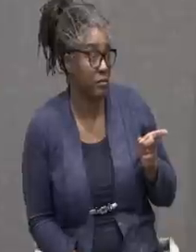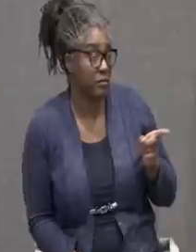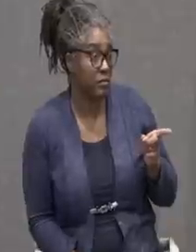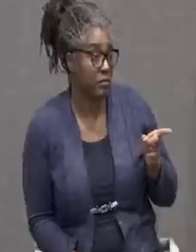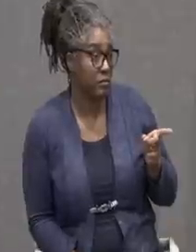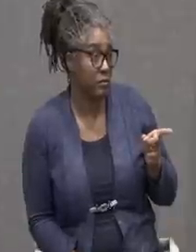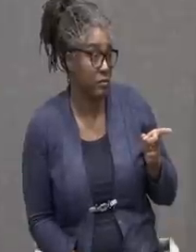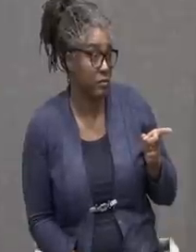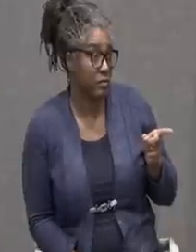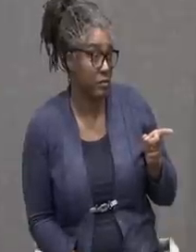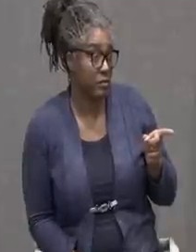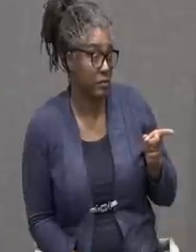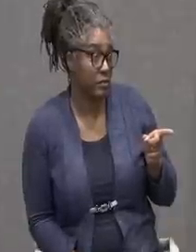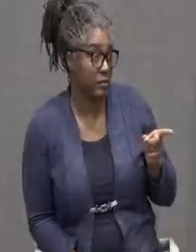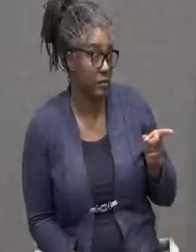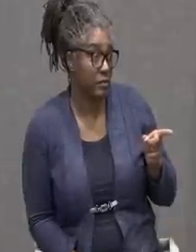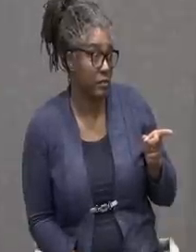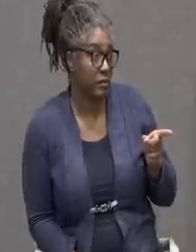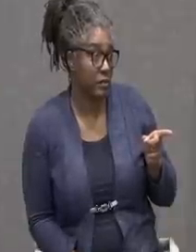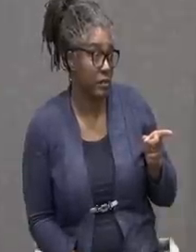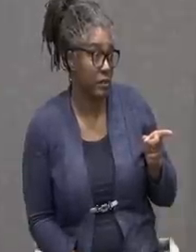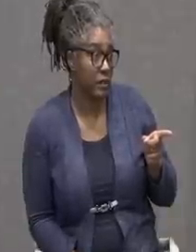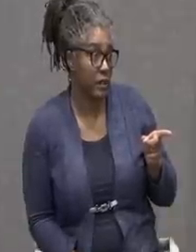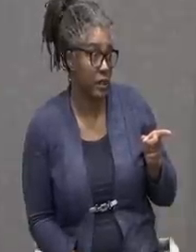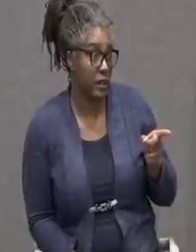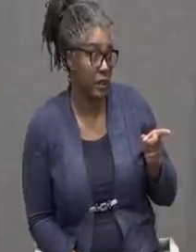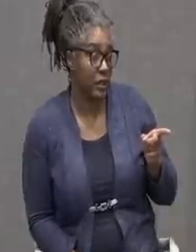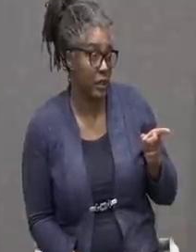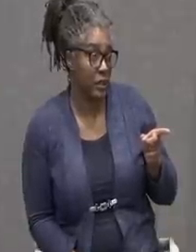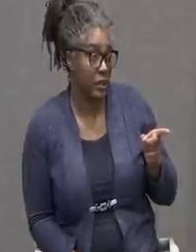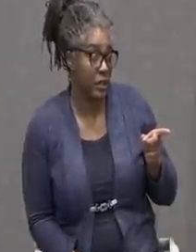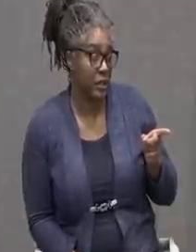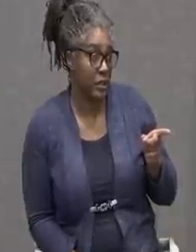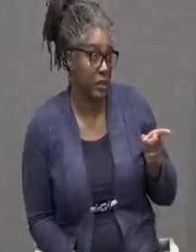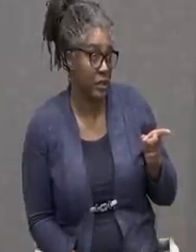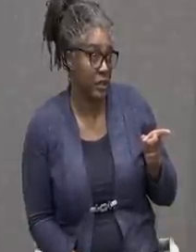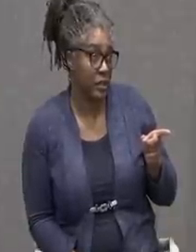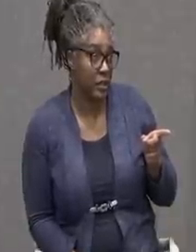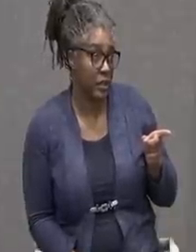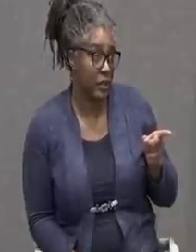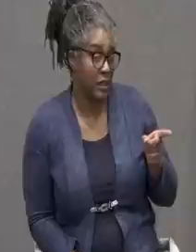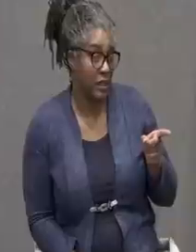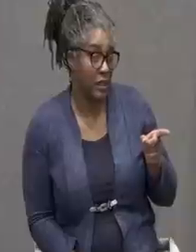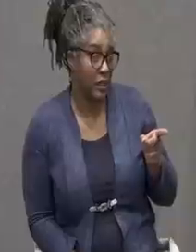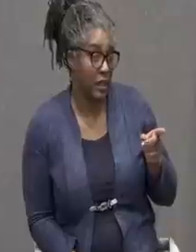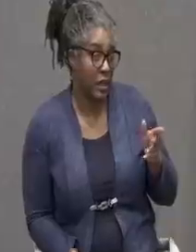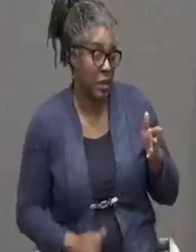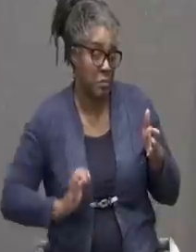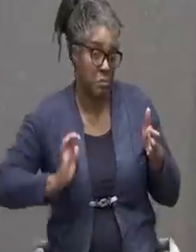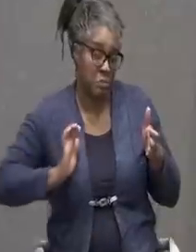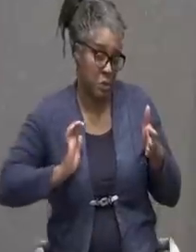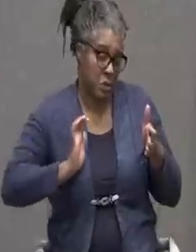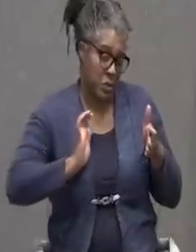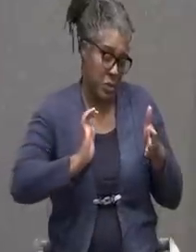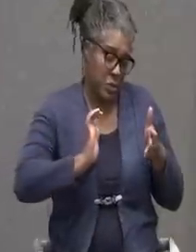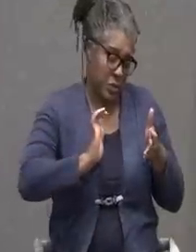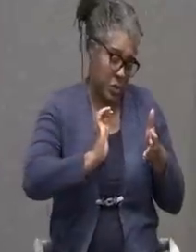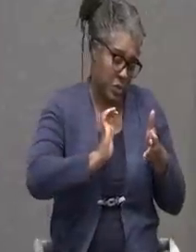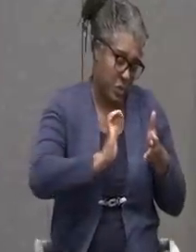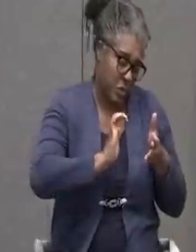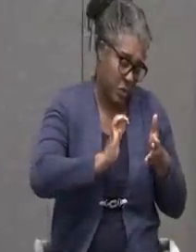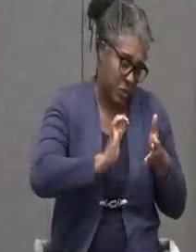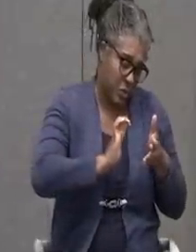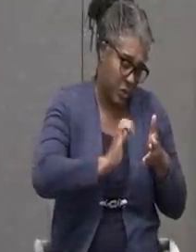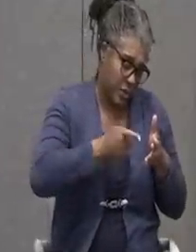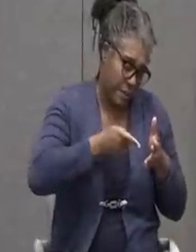And we're just gonna push down. Right here, and it made a little hole. And I'm gonna widen it up with